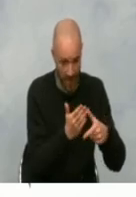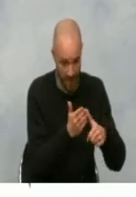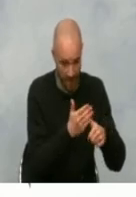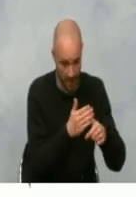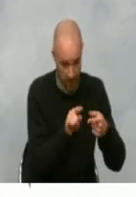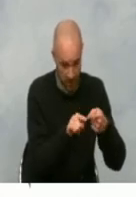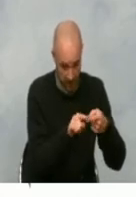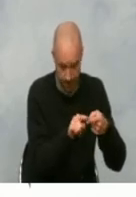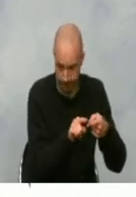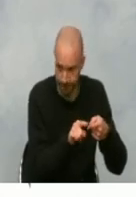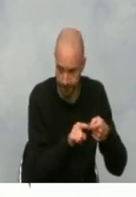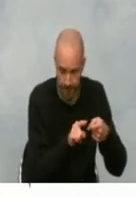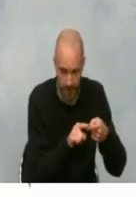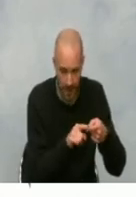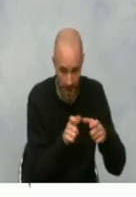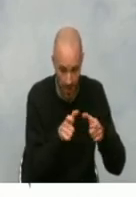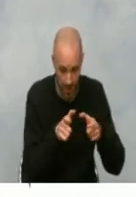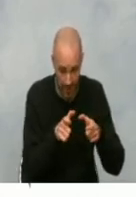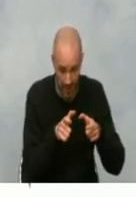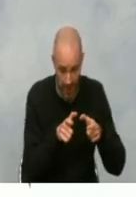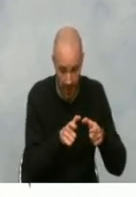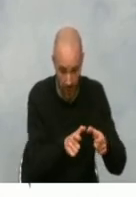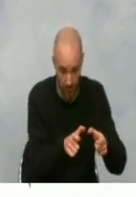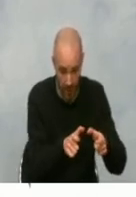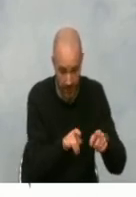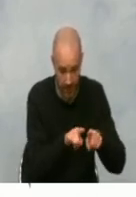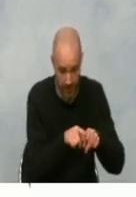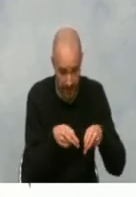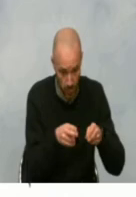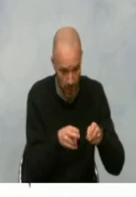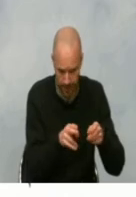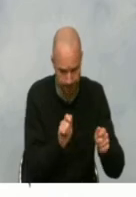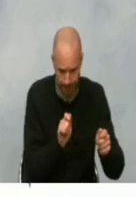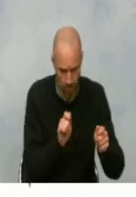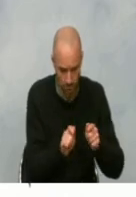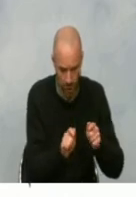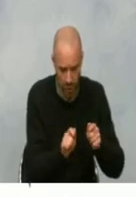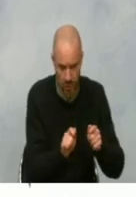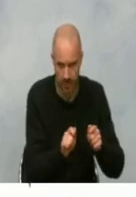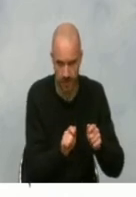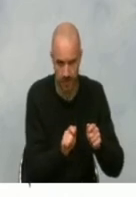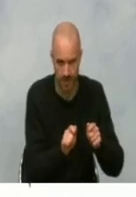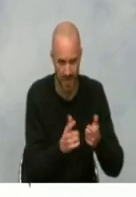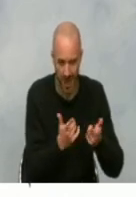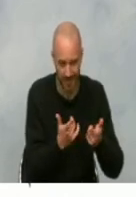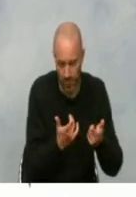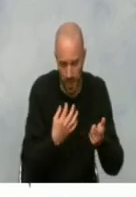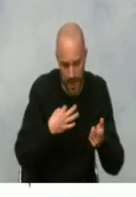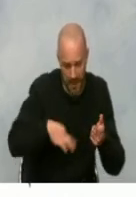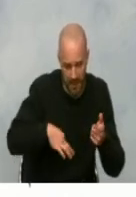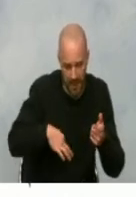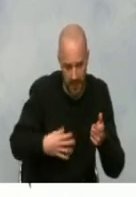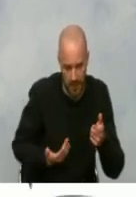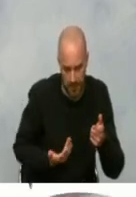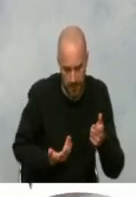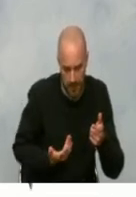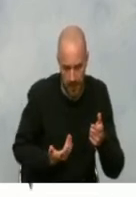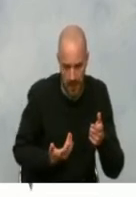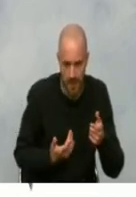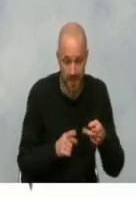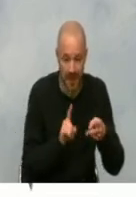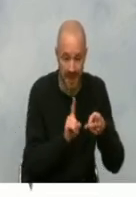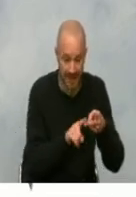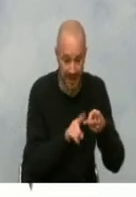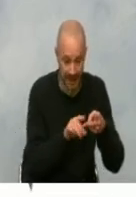keep going the way we are currently, no change, but there wouldn't be any benefit from that. There is a second